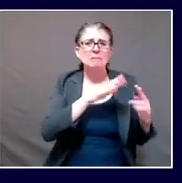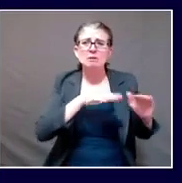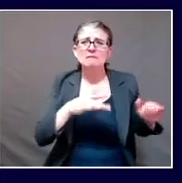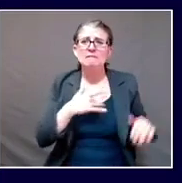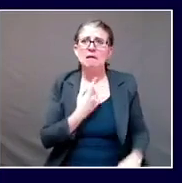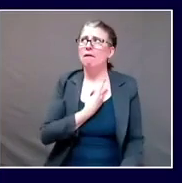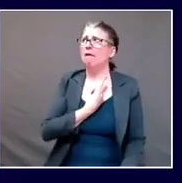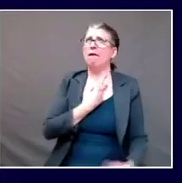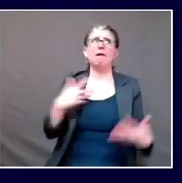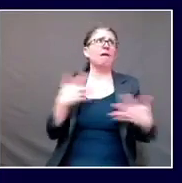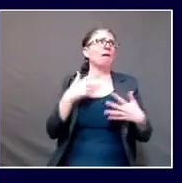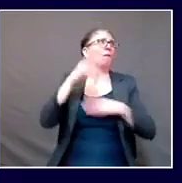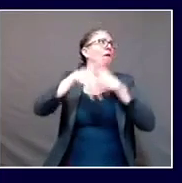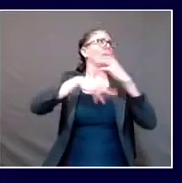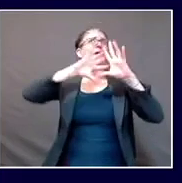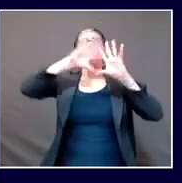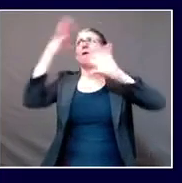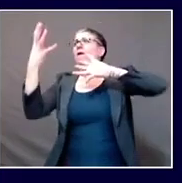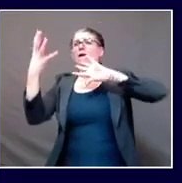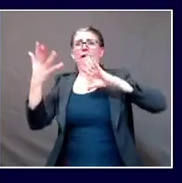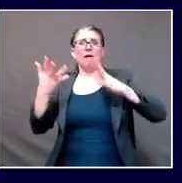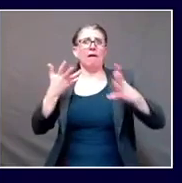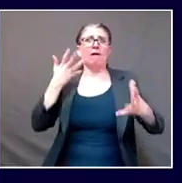friends and my kids with my grandkids.